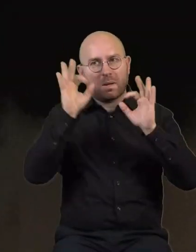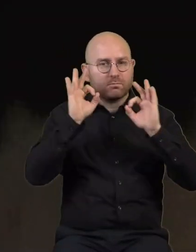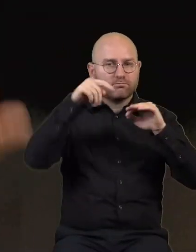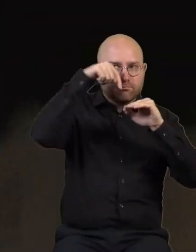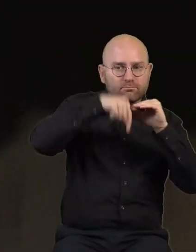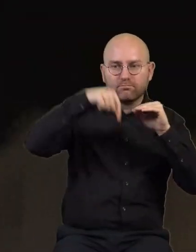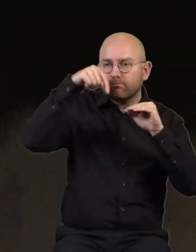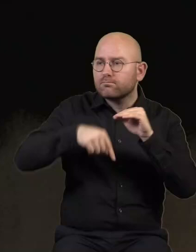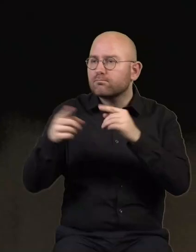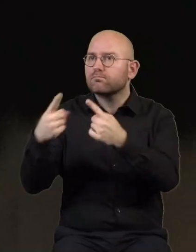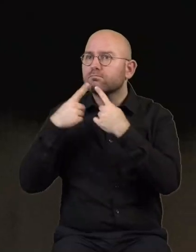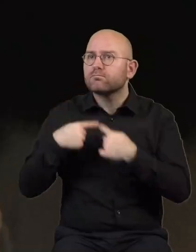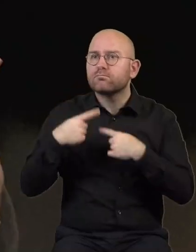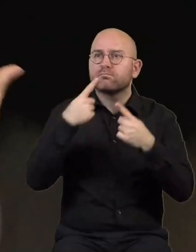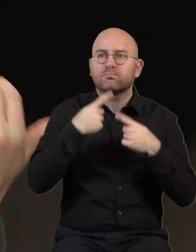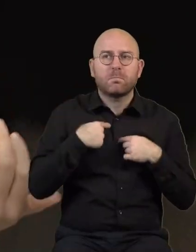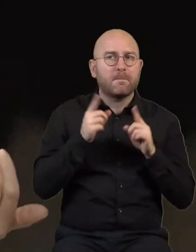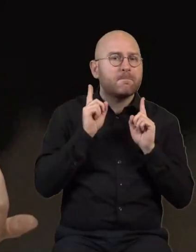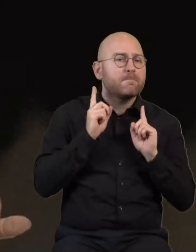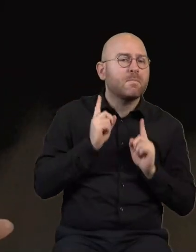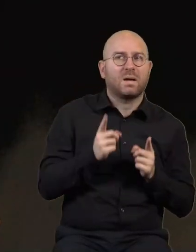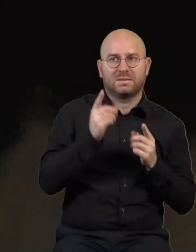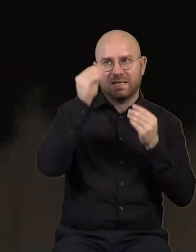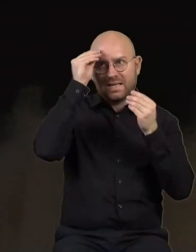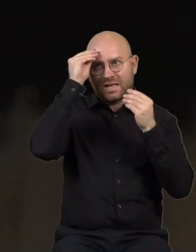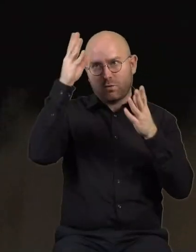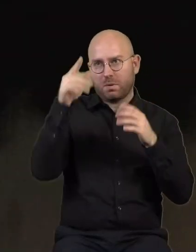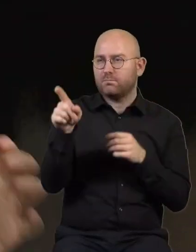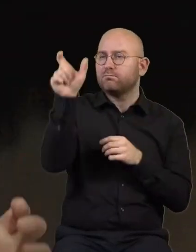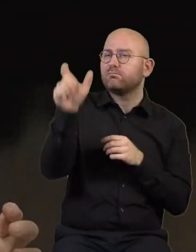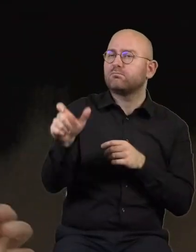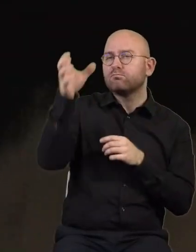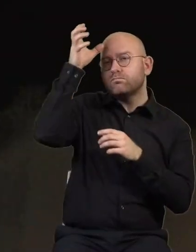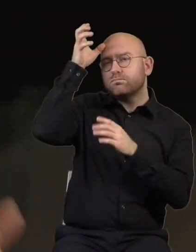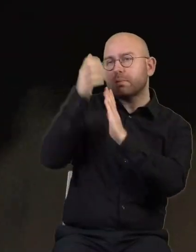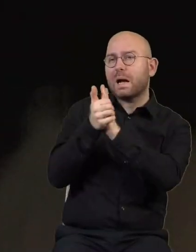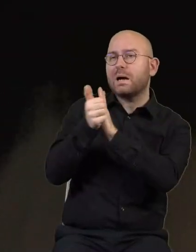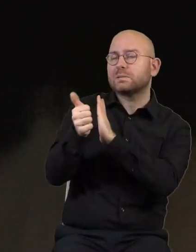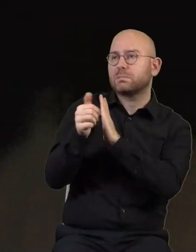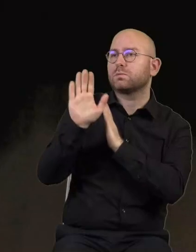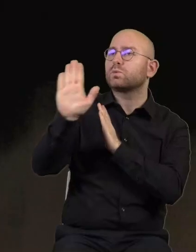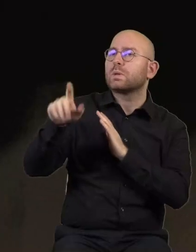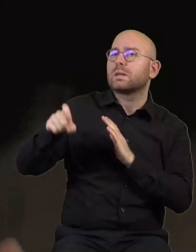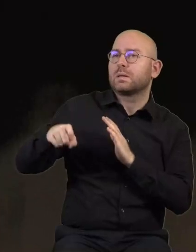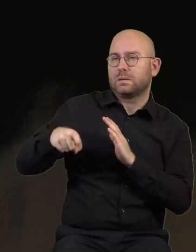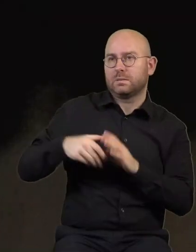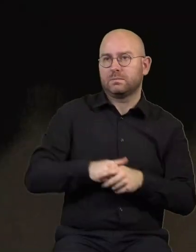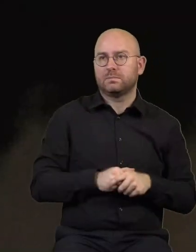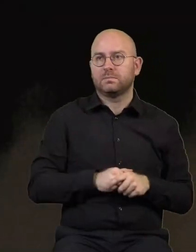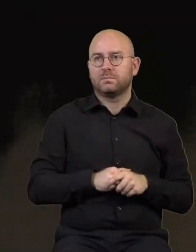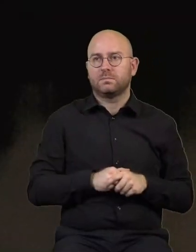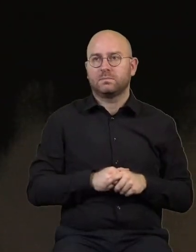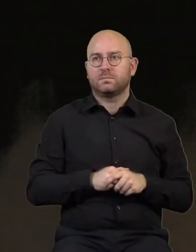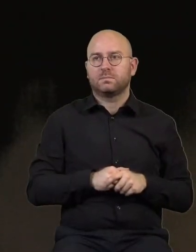information and expertise, like to identify in each case what we're talking